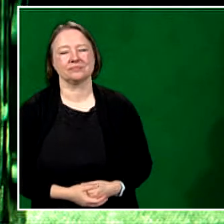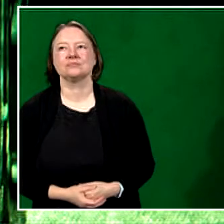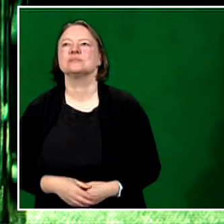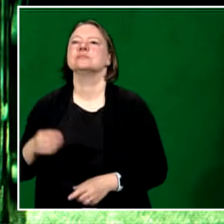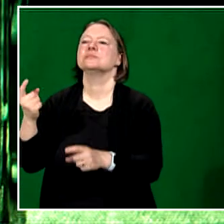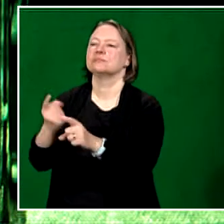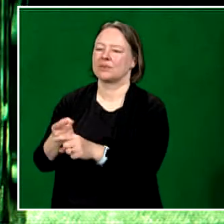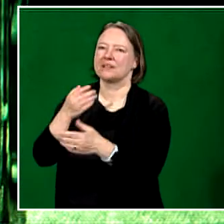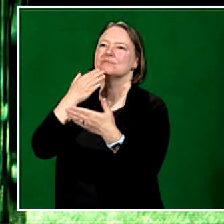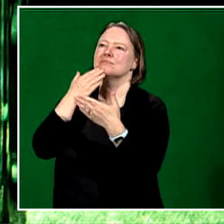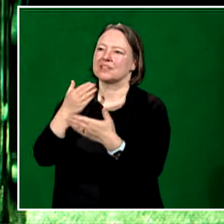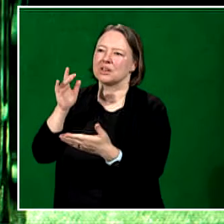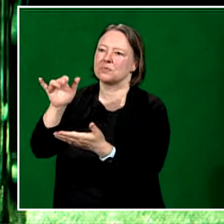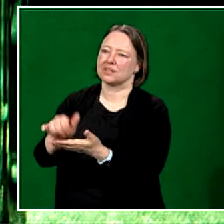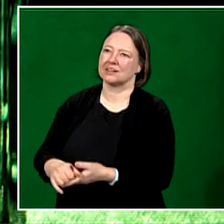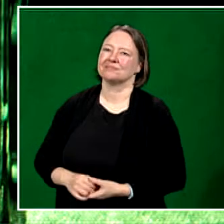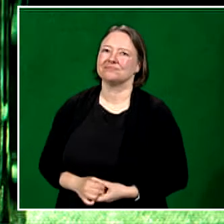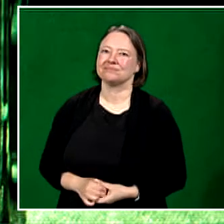Right. Thank you. Thank you for that.